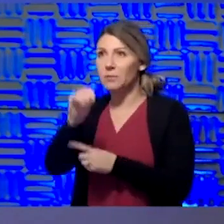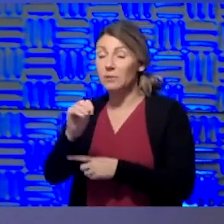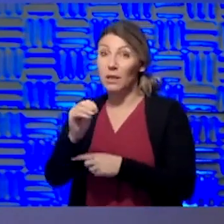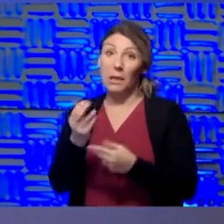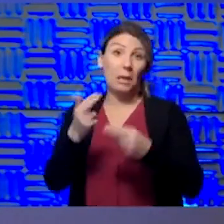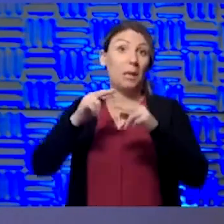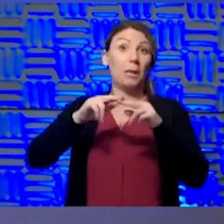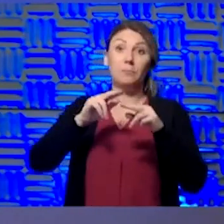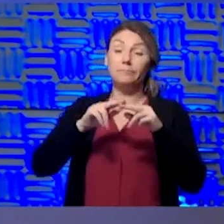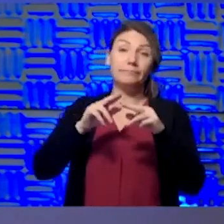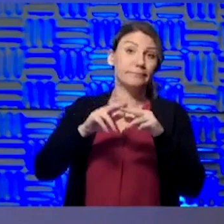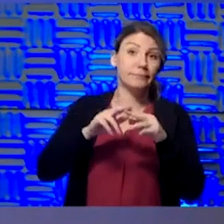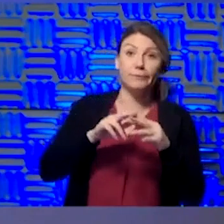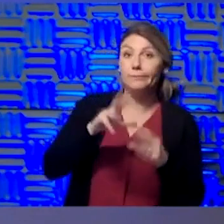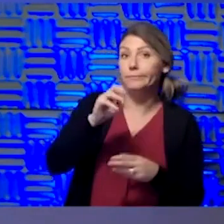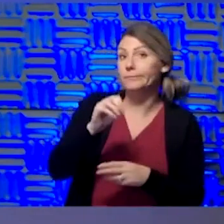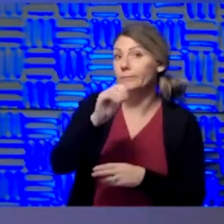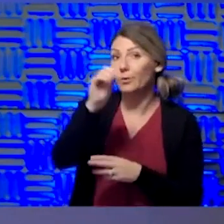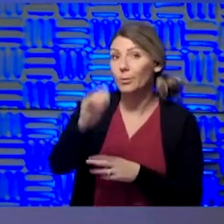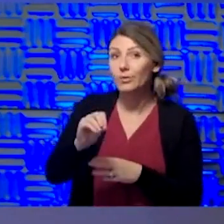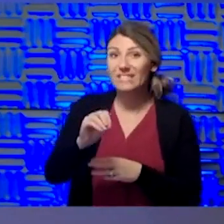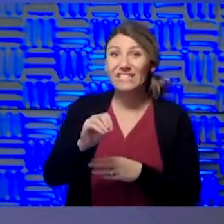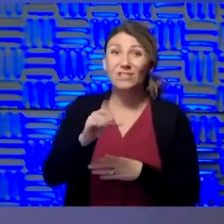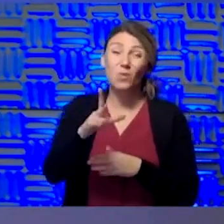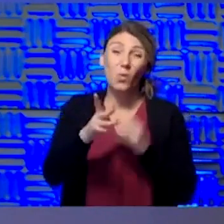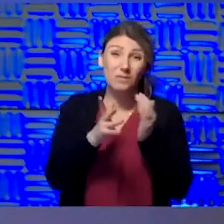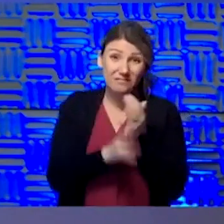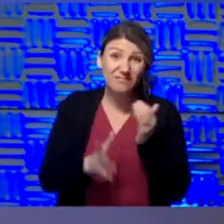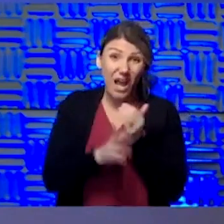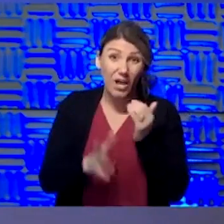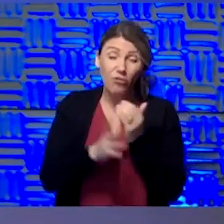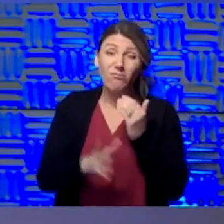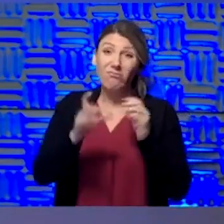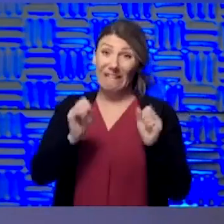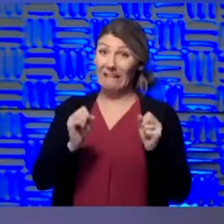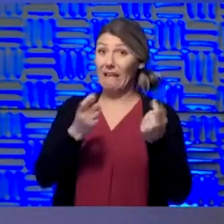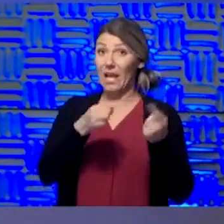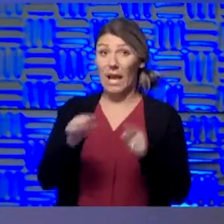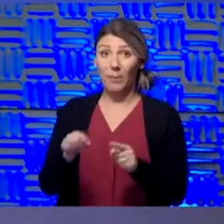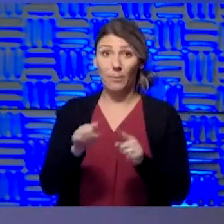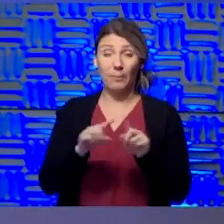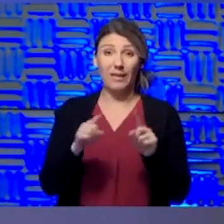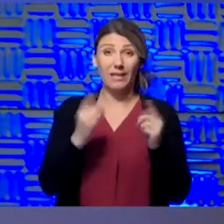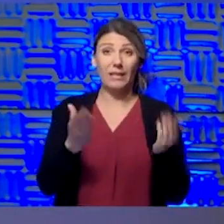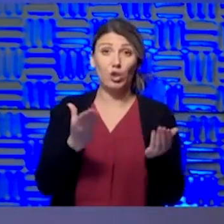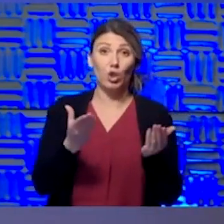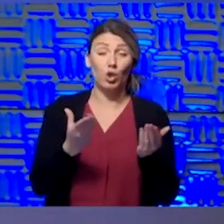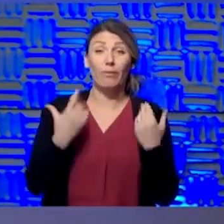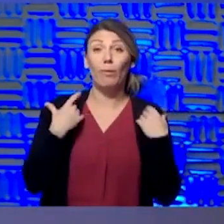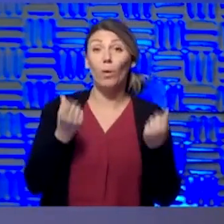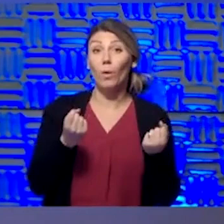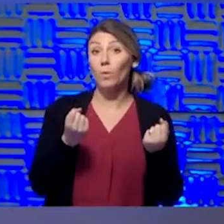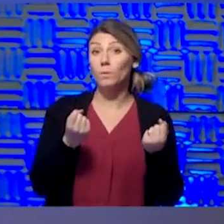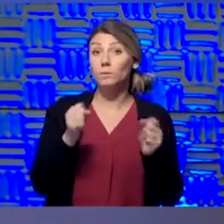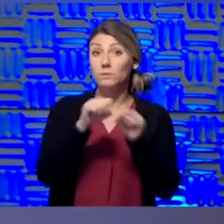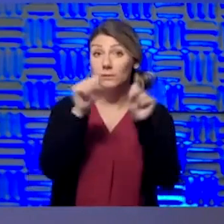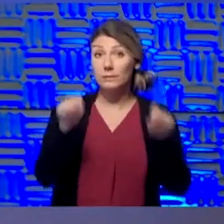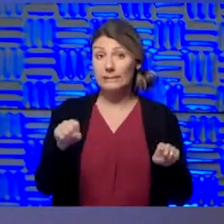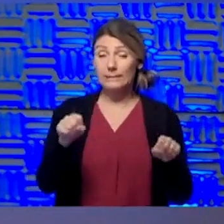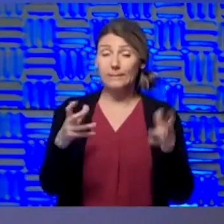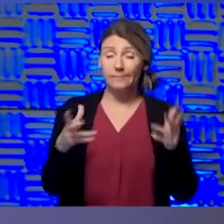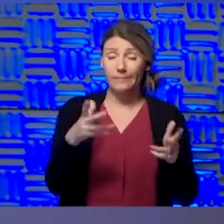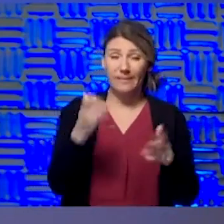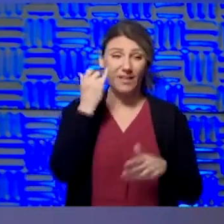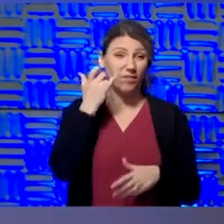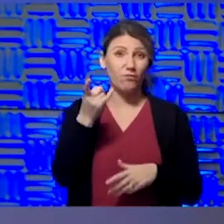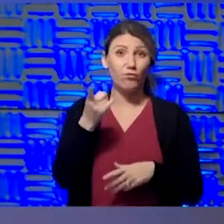So diarrhea can occur. I don't know here at the health system. Again, probably if you're being admitted to the hospital,